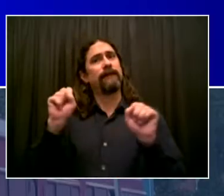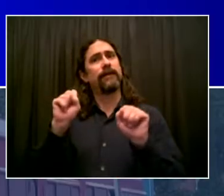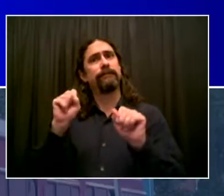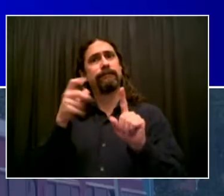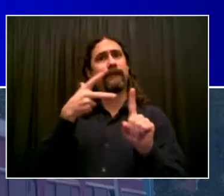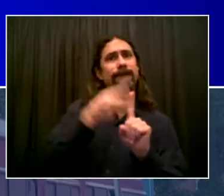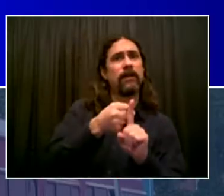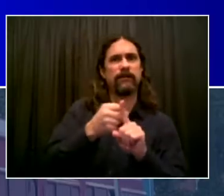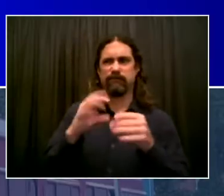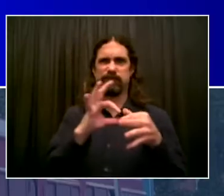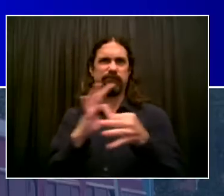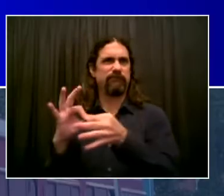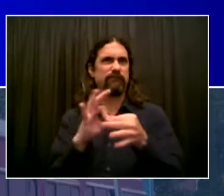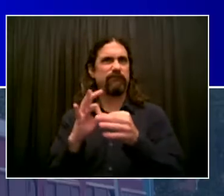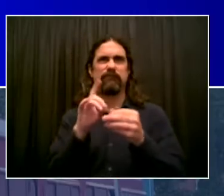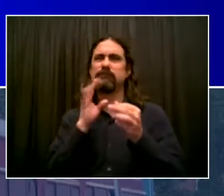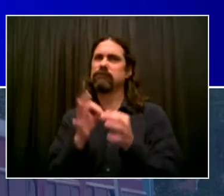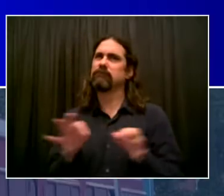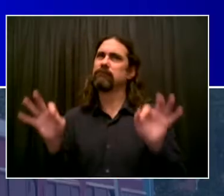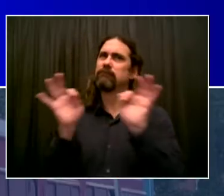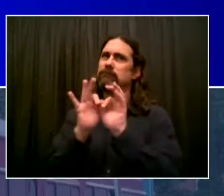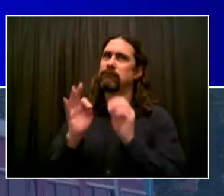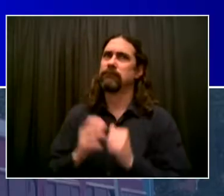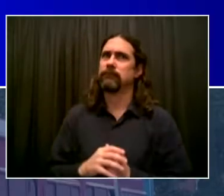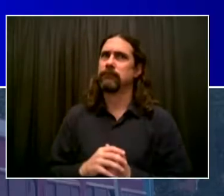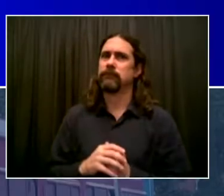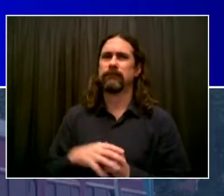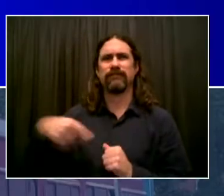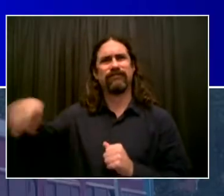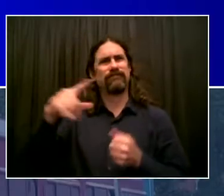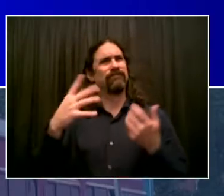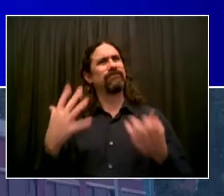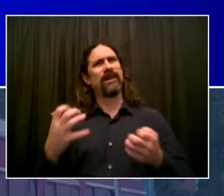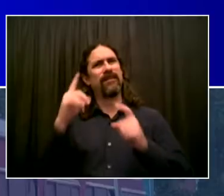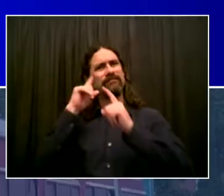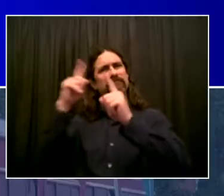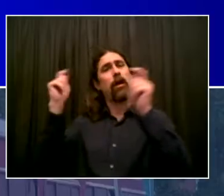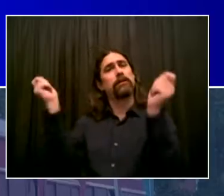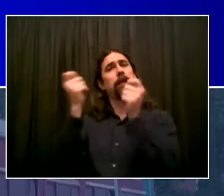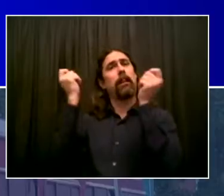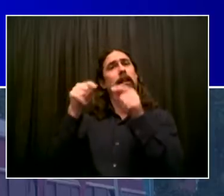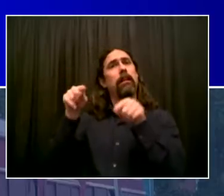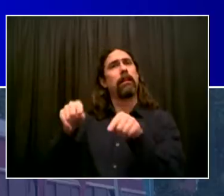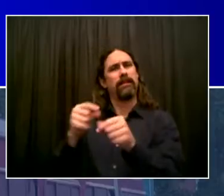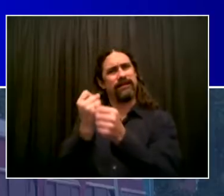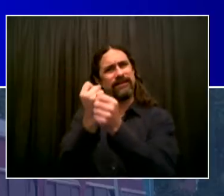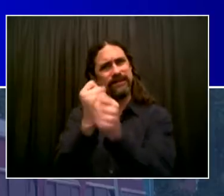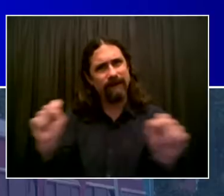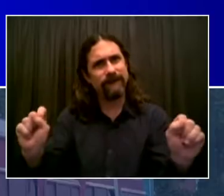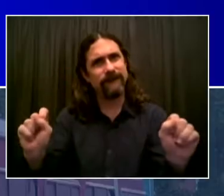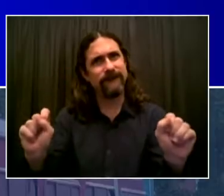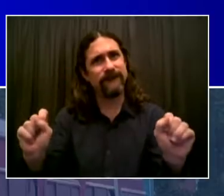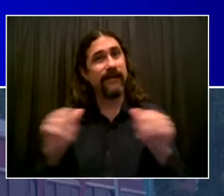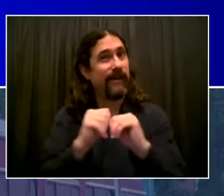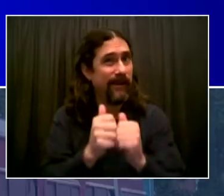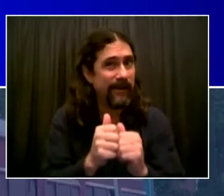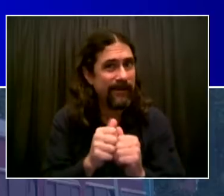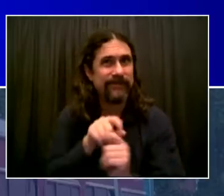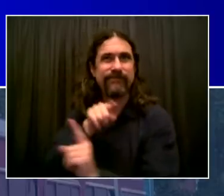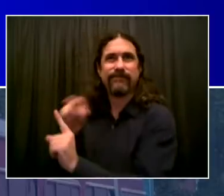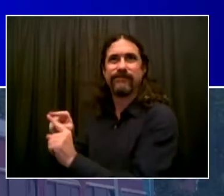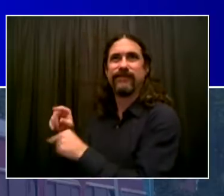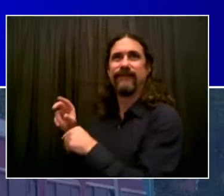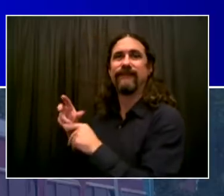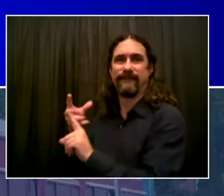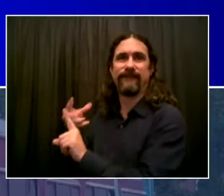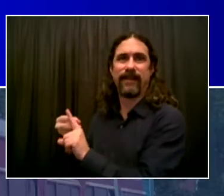move forward. Let's make the holidays a time that really are great for everyone, not a time of worry, a time of joy.